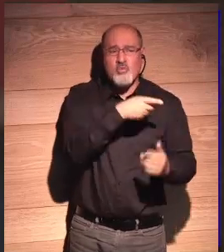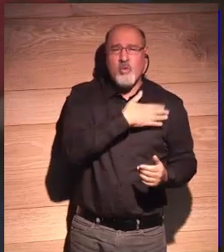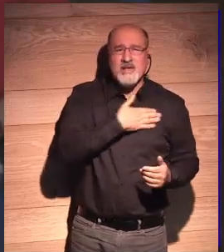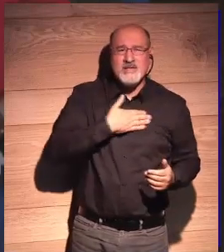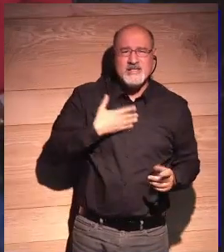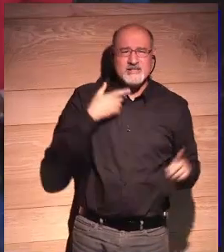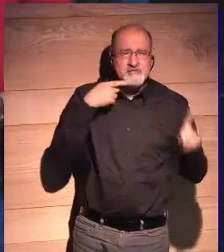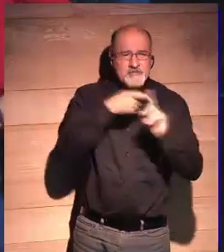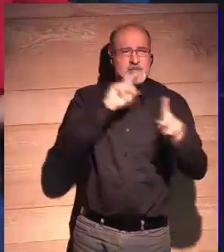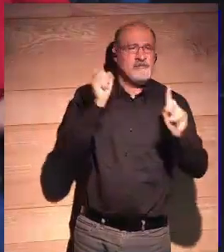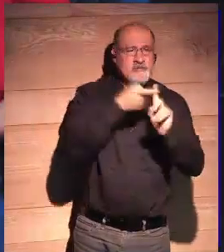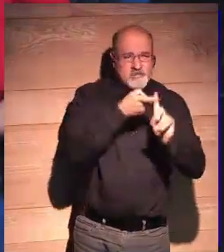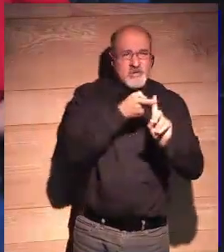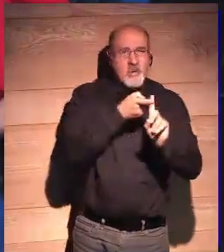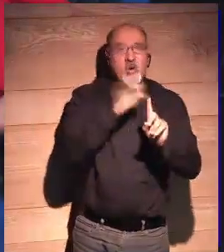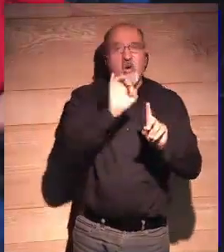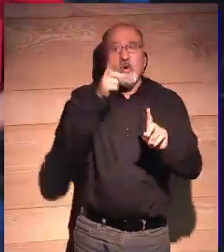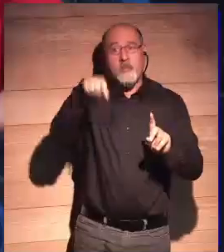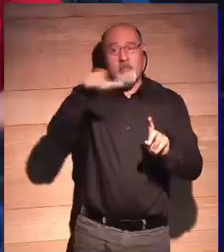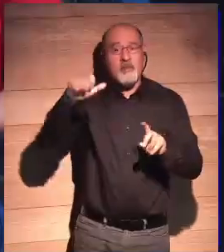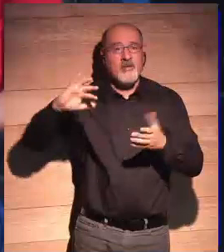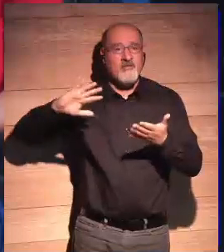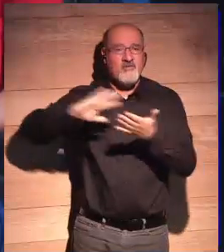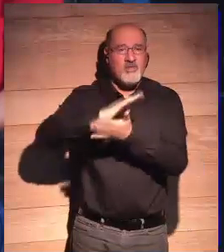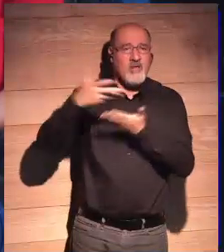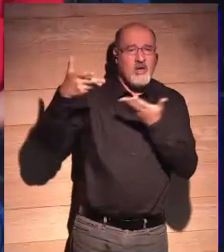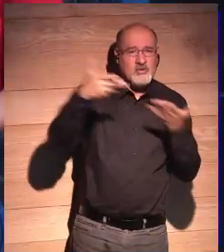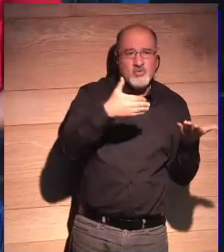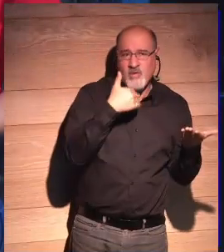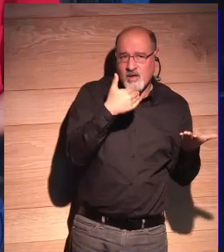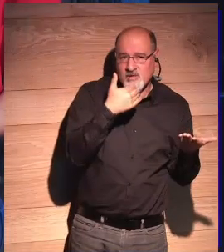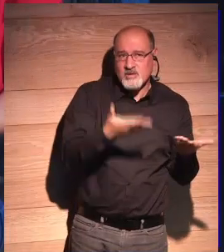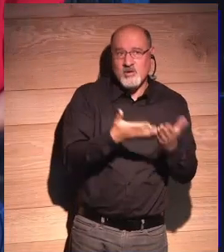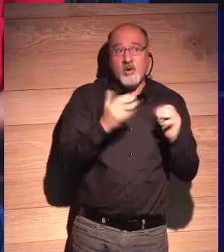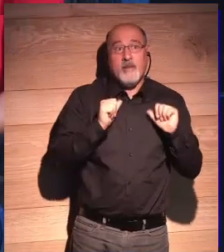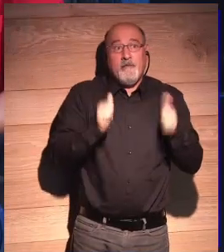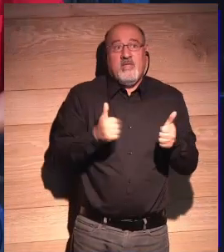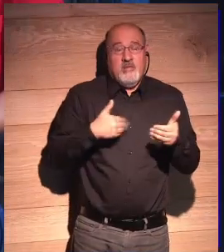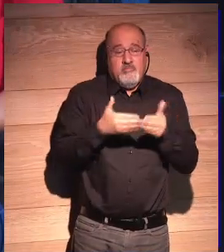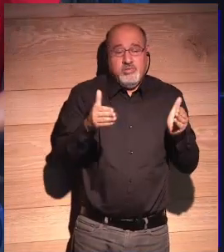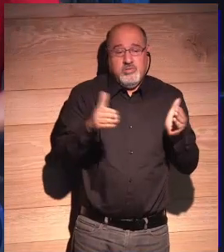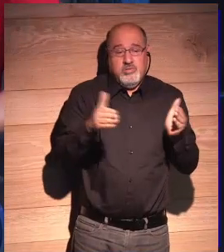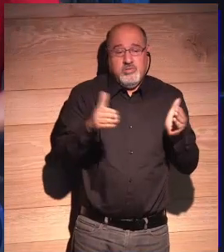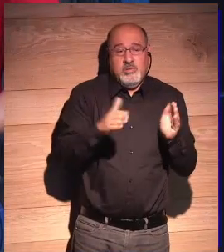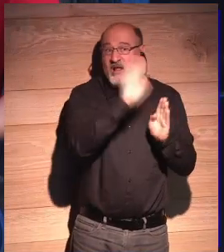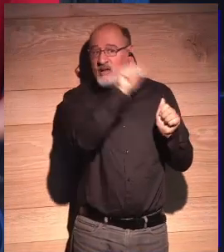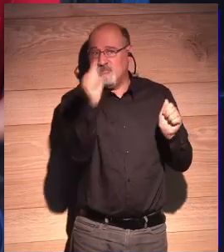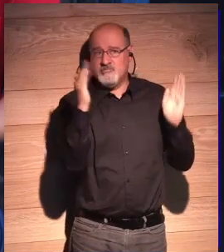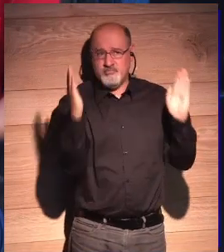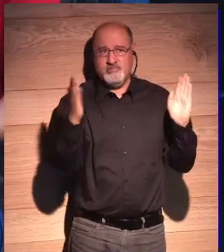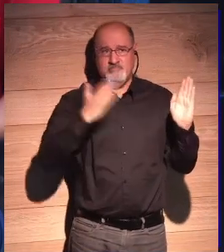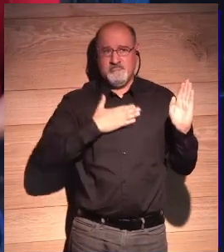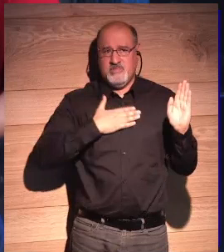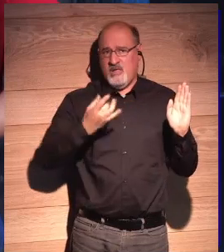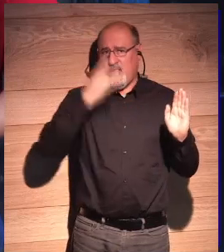is maybe what you wanted, although you show it to somebody that gives you some hints, but the result of every comic is from the beginning